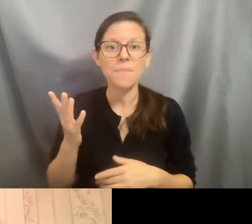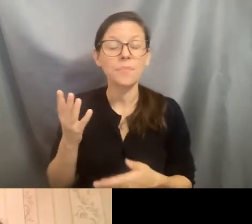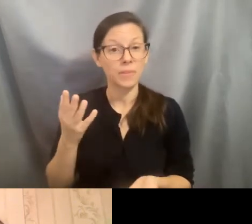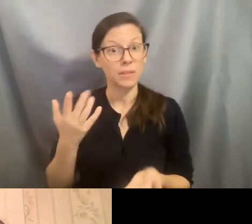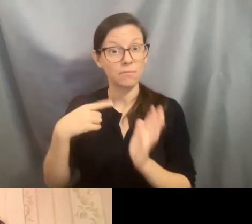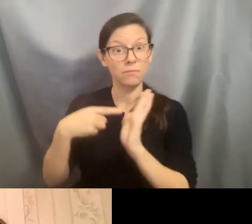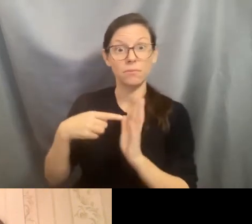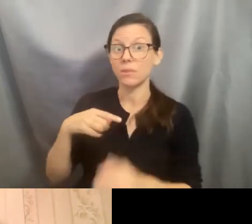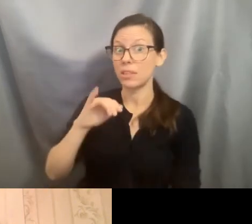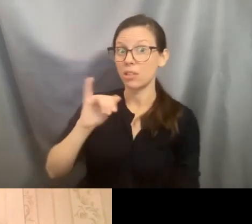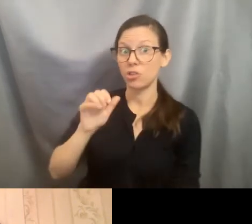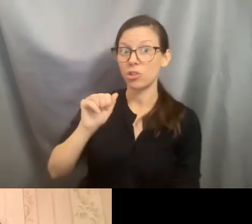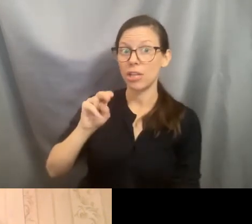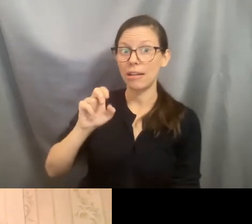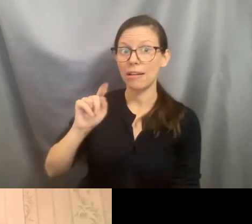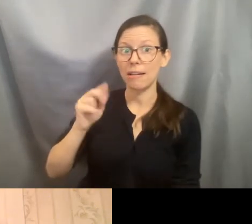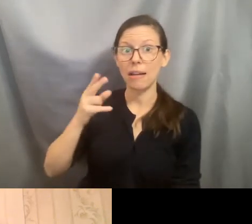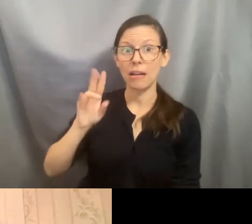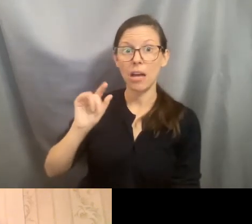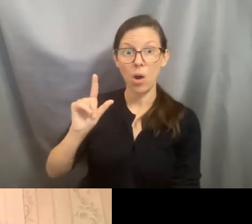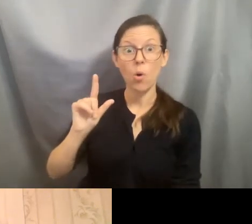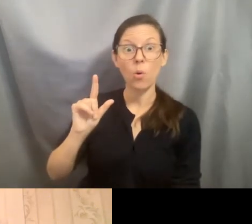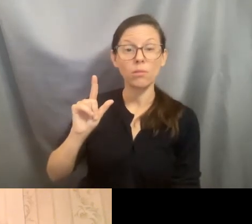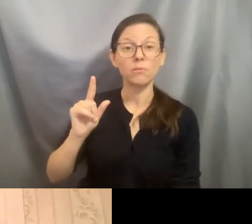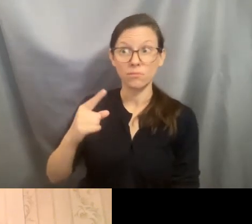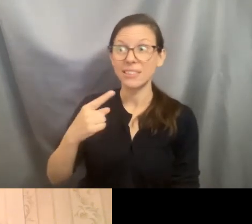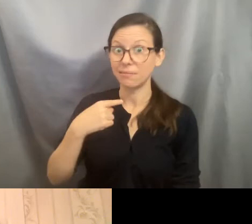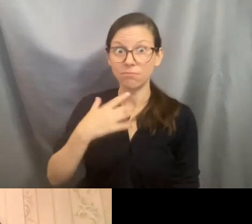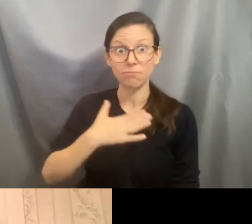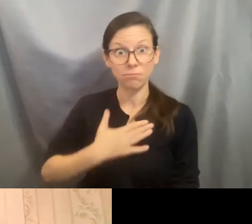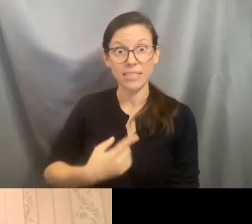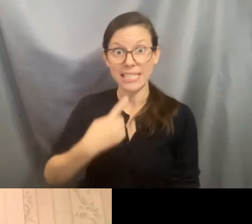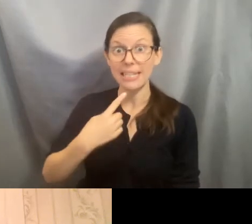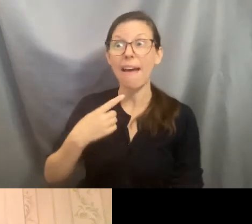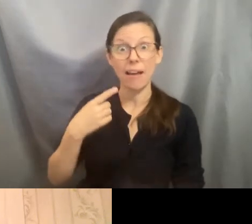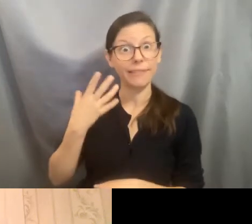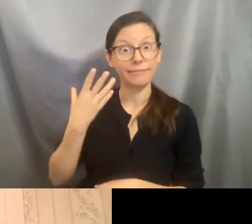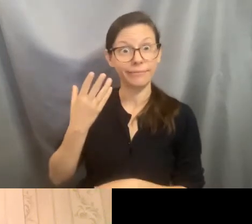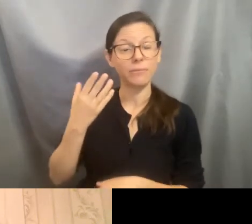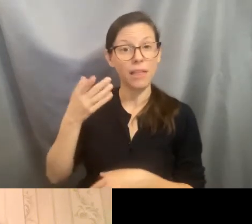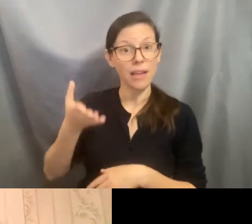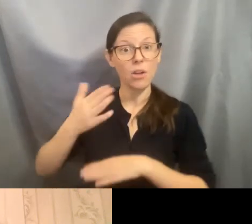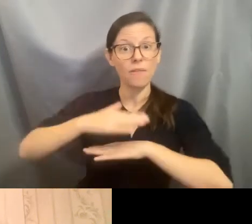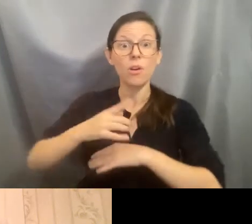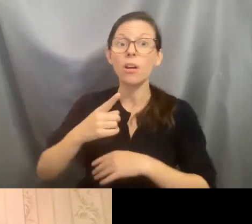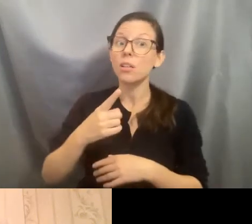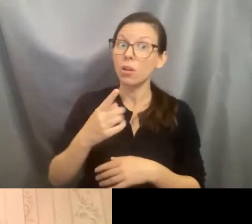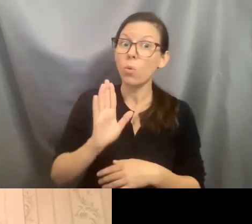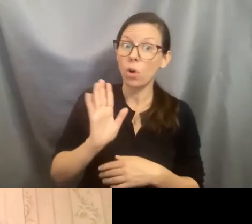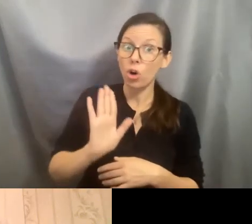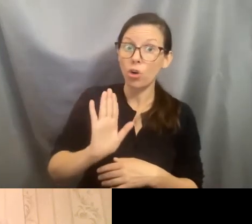Janet Howell has said publicly on the floor, she had a friend who had a back alley abortion and then could never have children